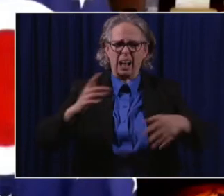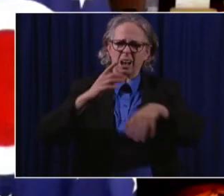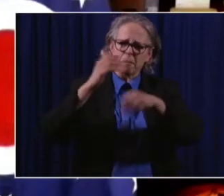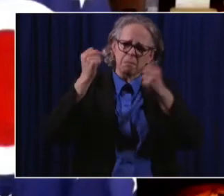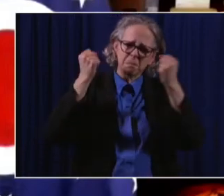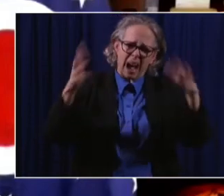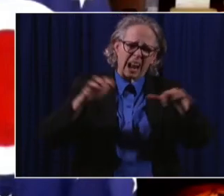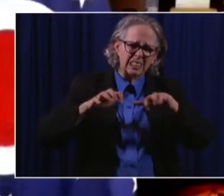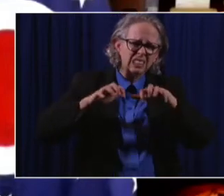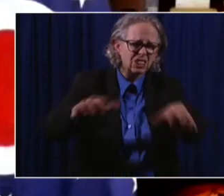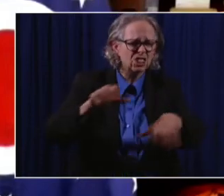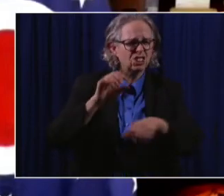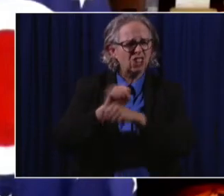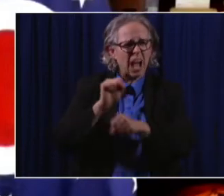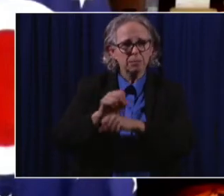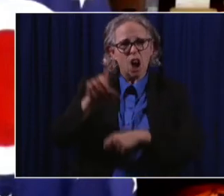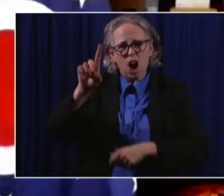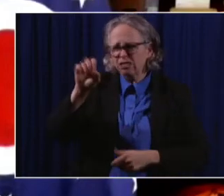158,316 jobs available.